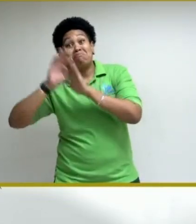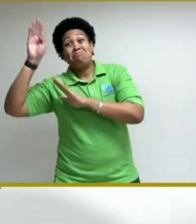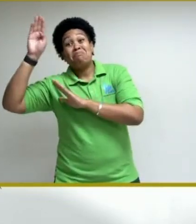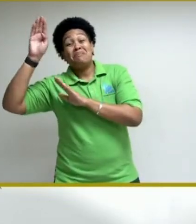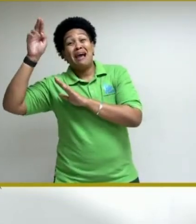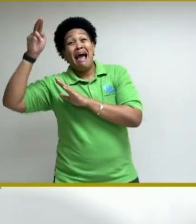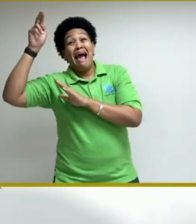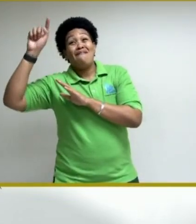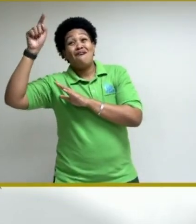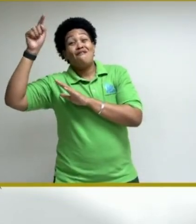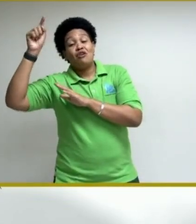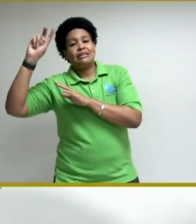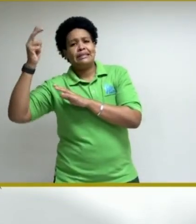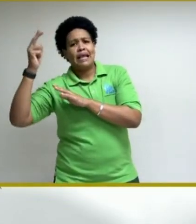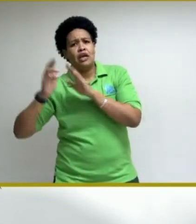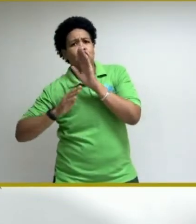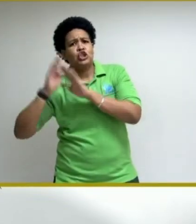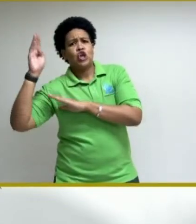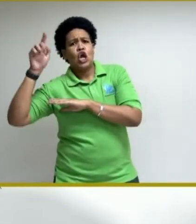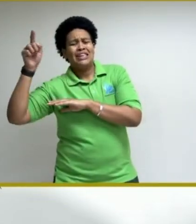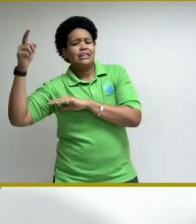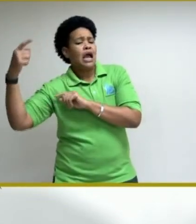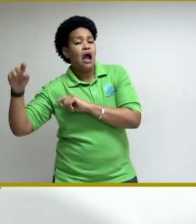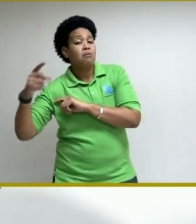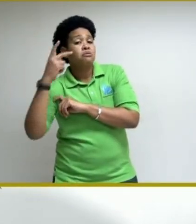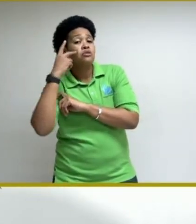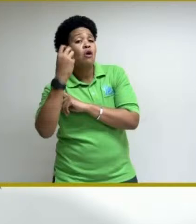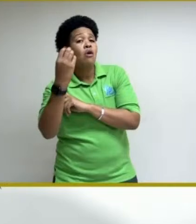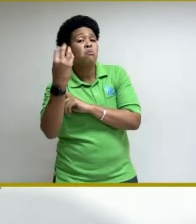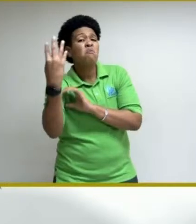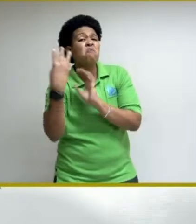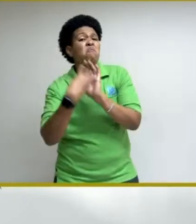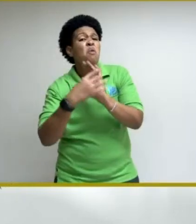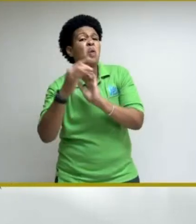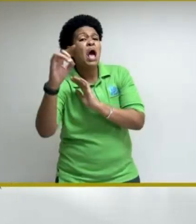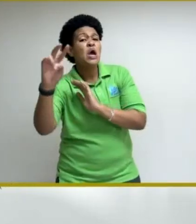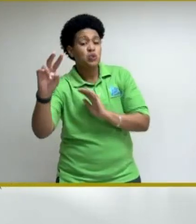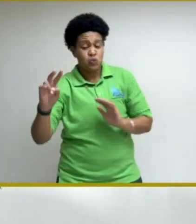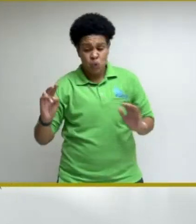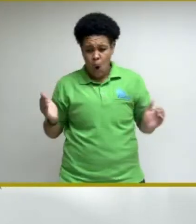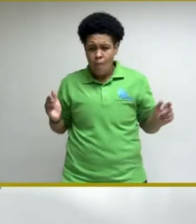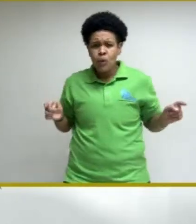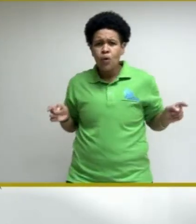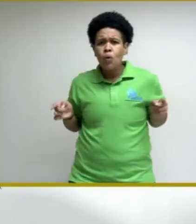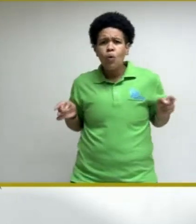that. But we saw 4,082 cases, so that's